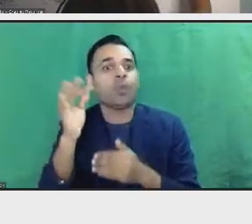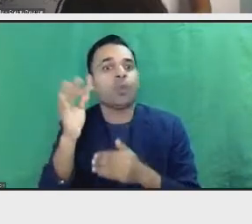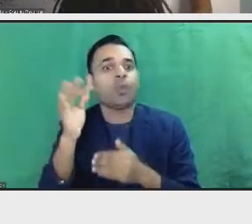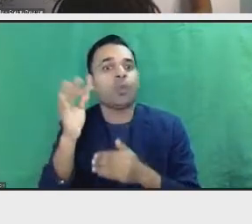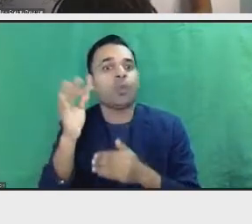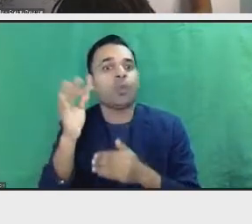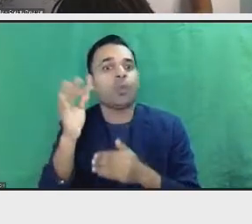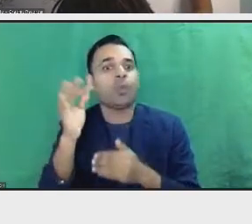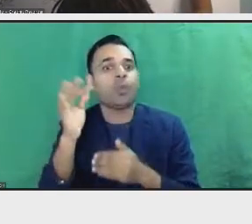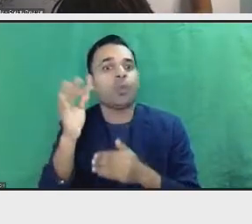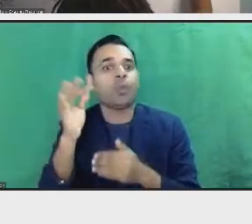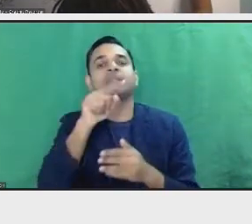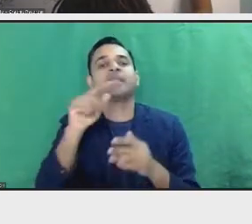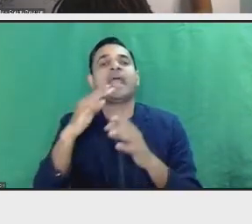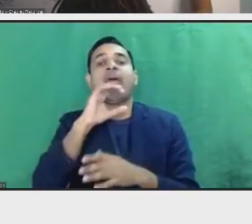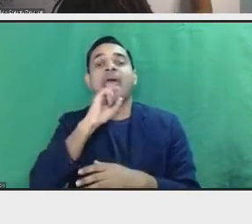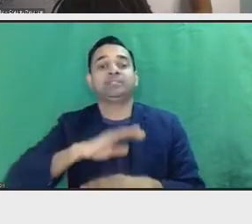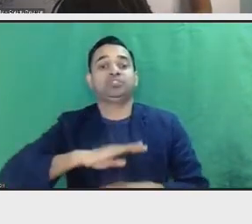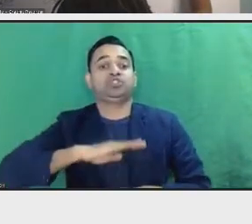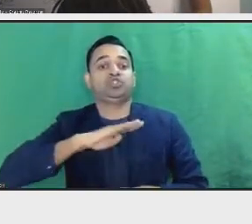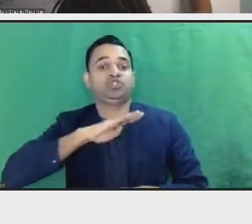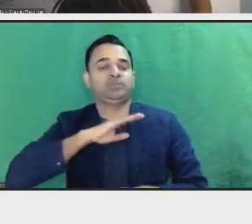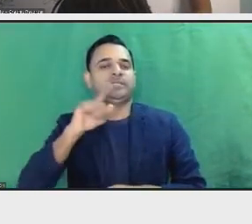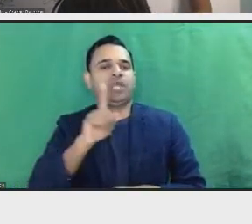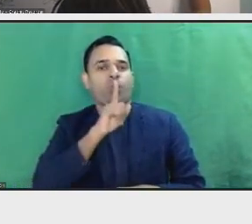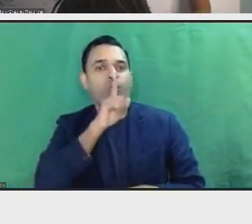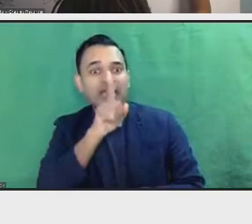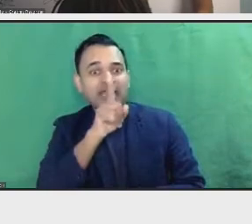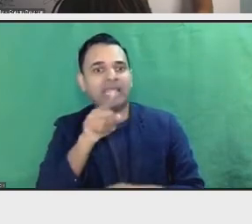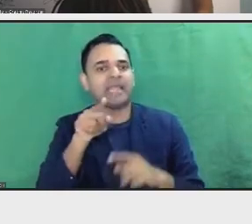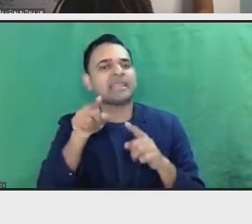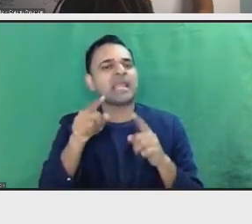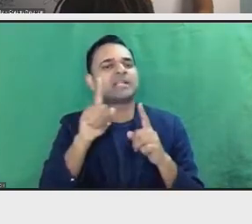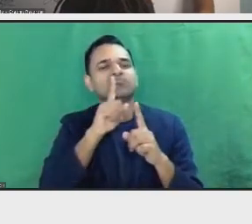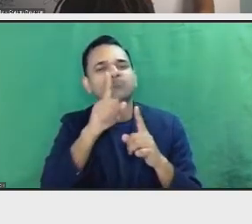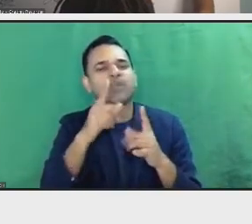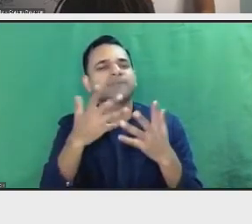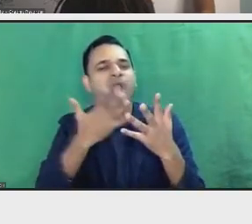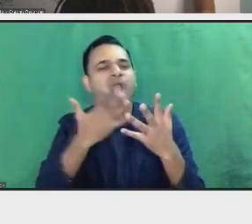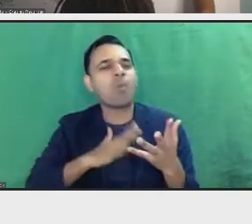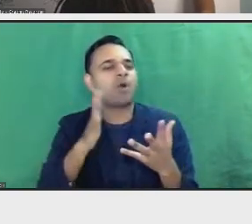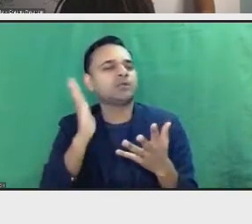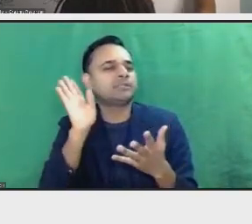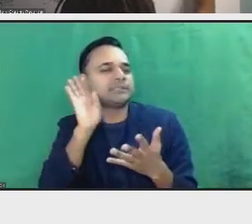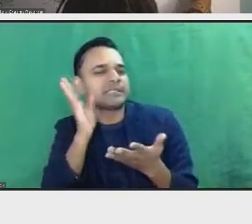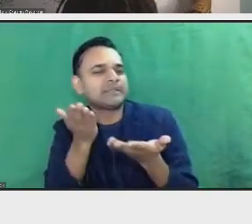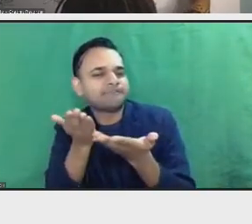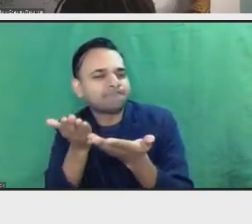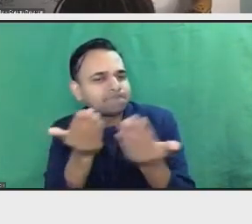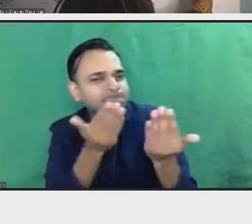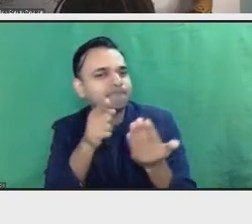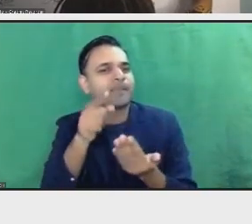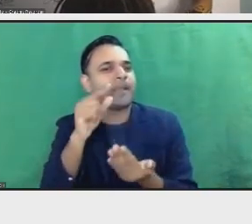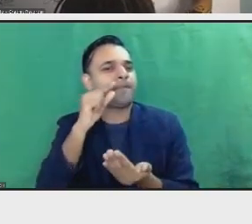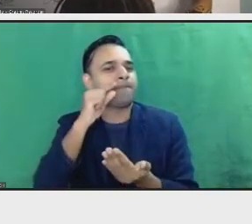a man, and being part of that conversation and being at the center of also addressing these inequalities that women face.